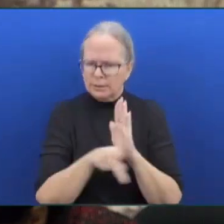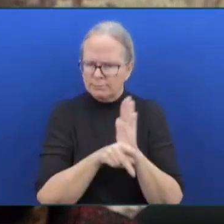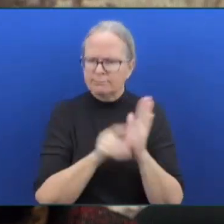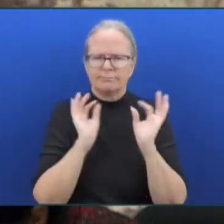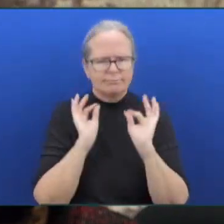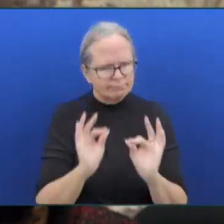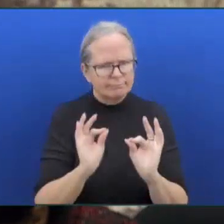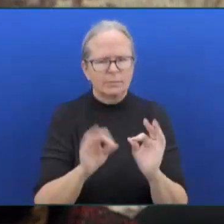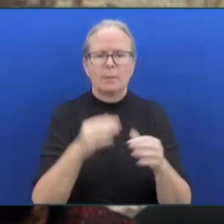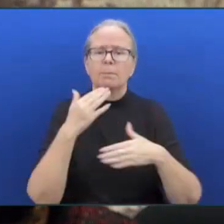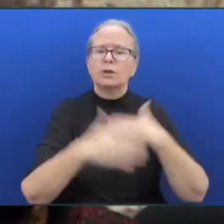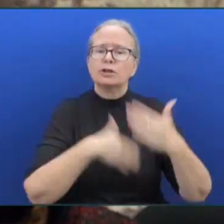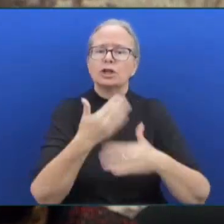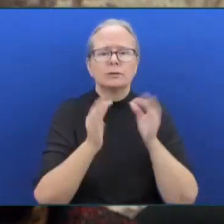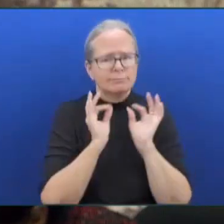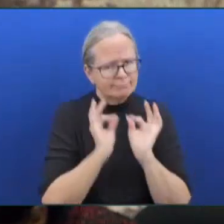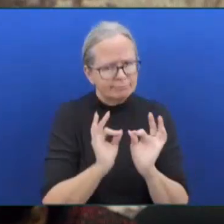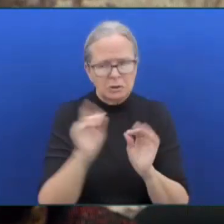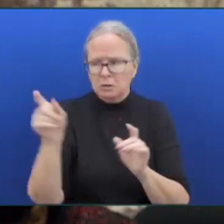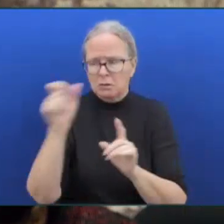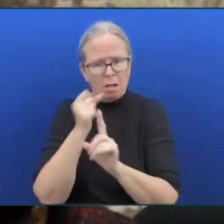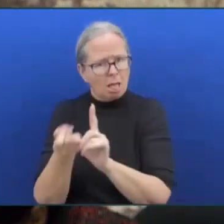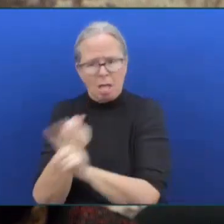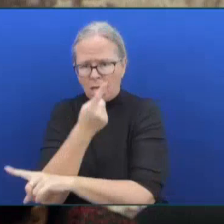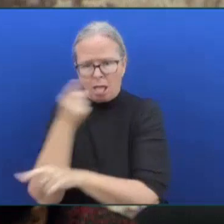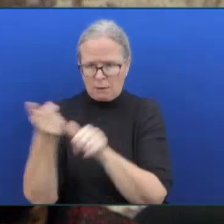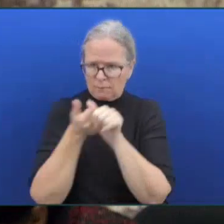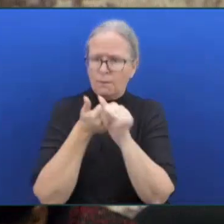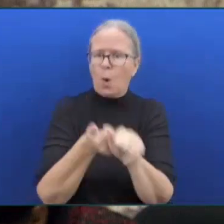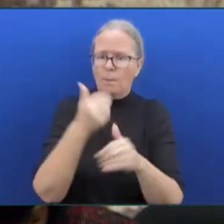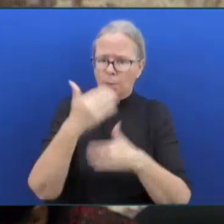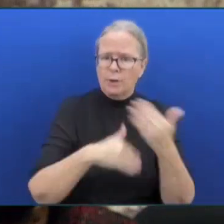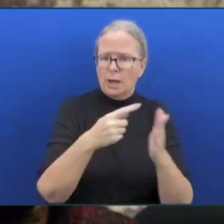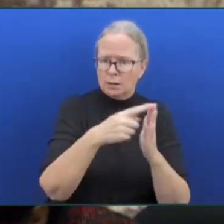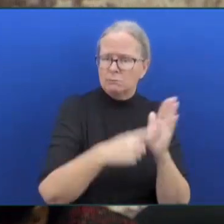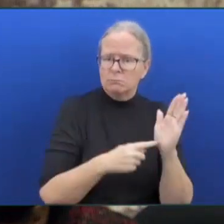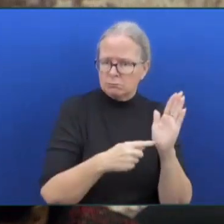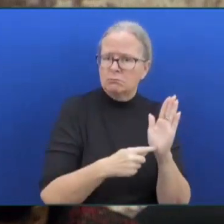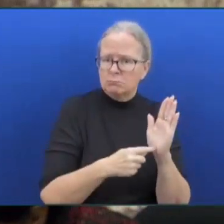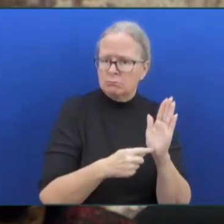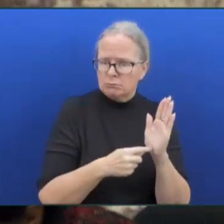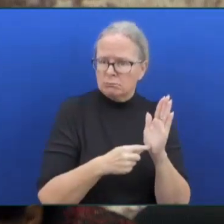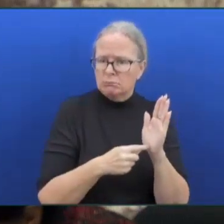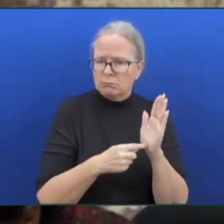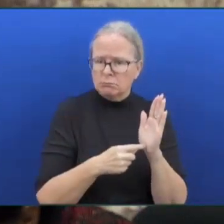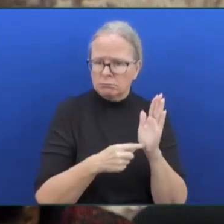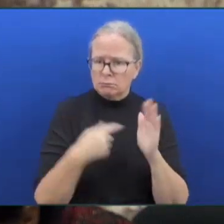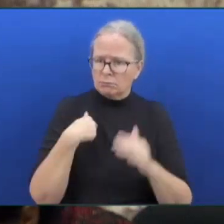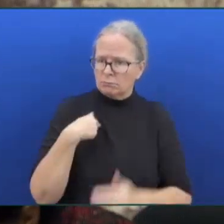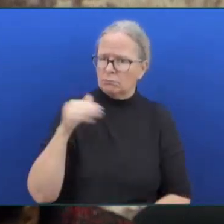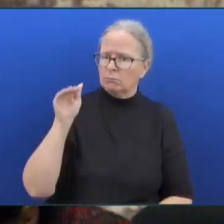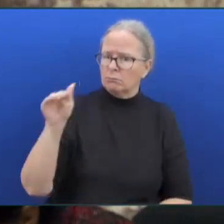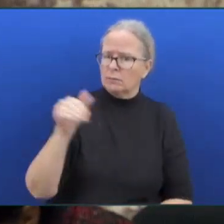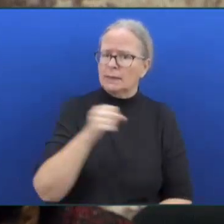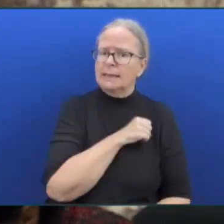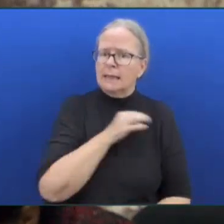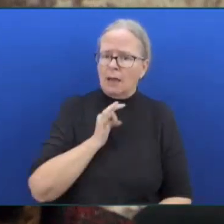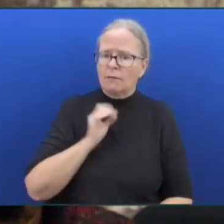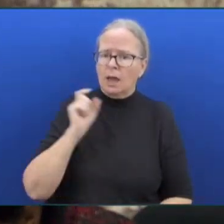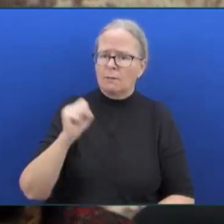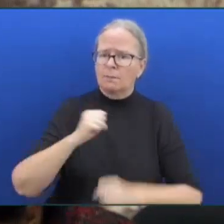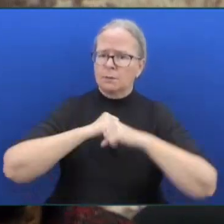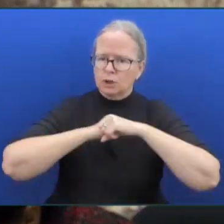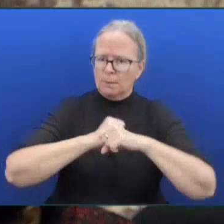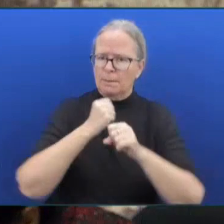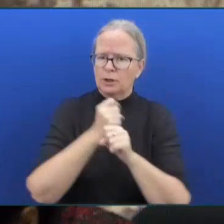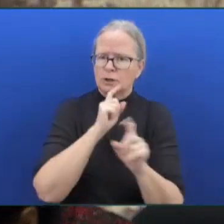I've directed my staff to make sure that on any given day we know that all policies and procedures are being followed across the